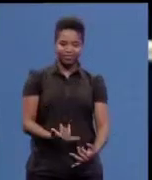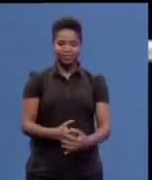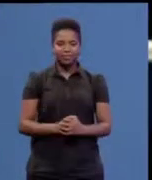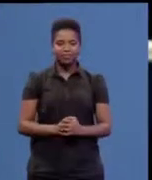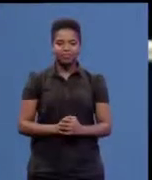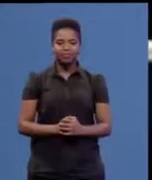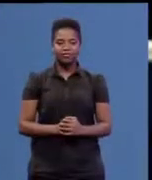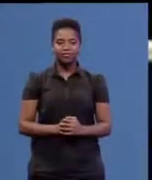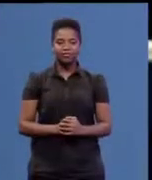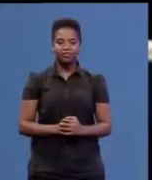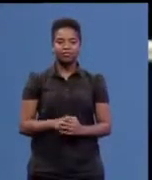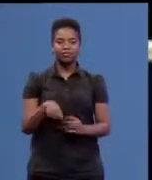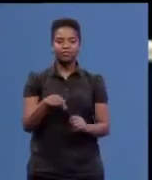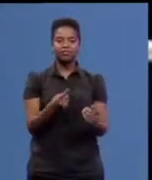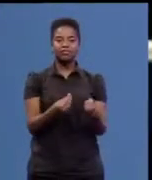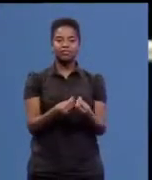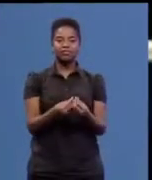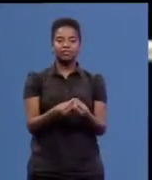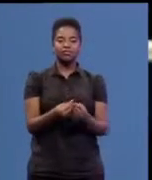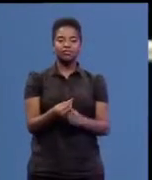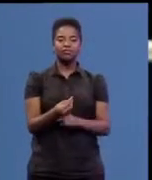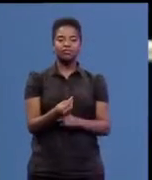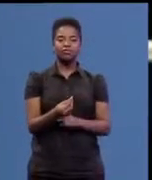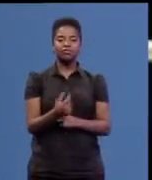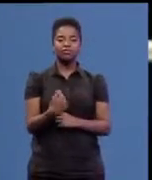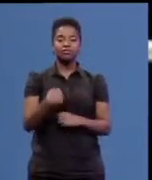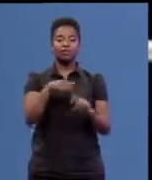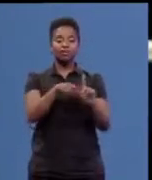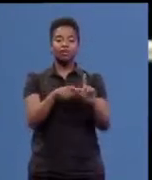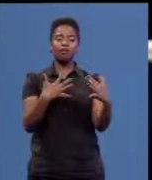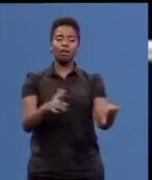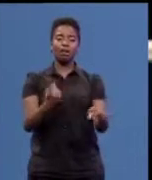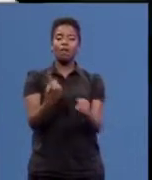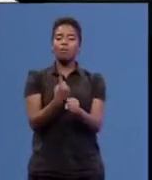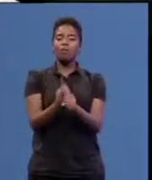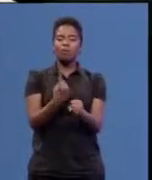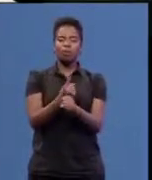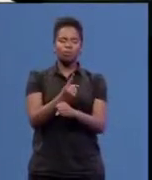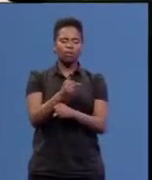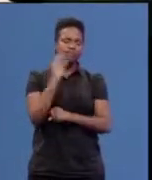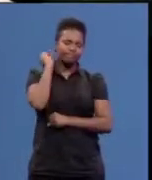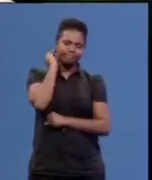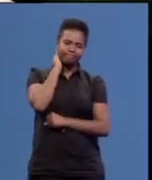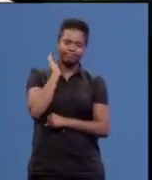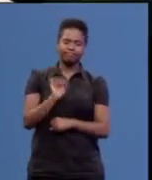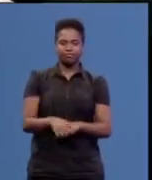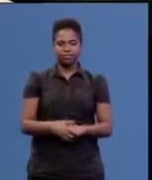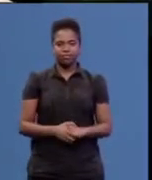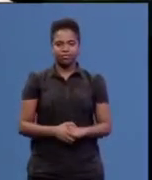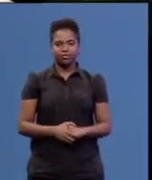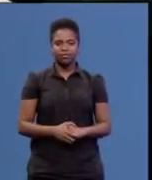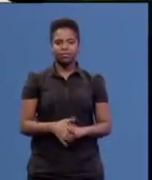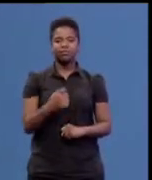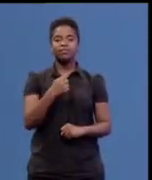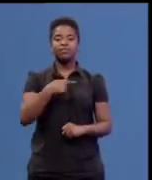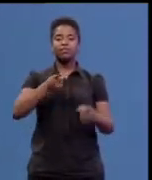and that's one of the lessons that I will always keep with me. Ons gaan hom mis, maar ons gaan nog steeds sy